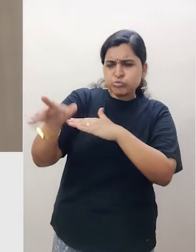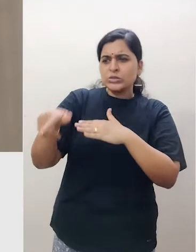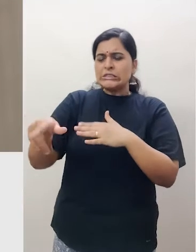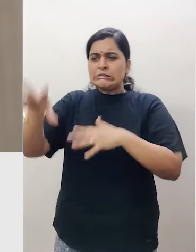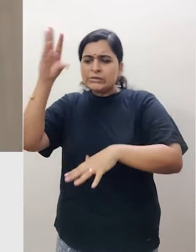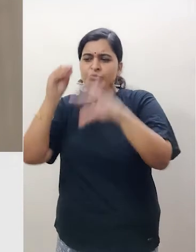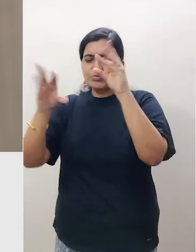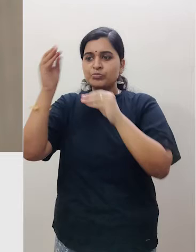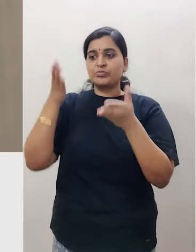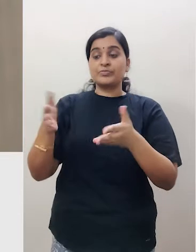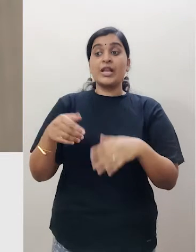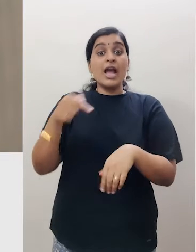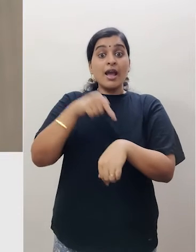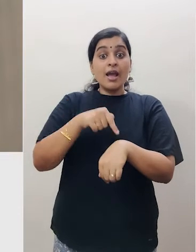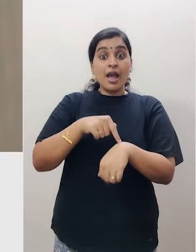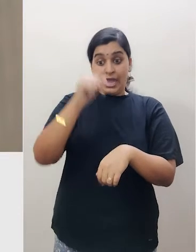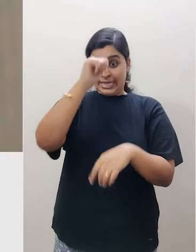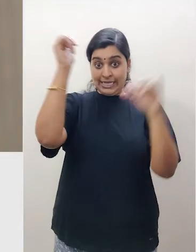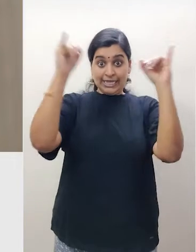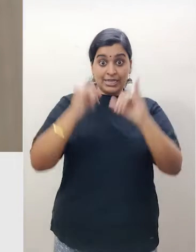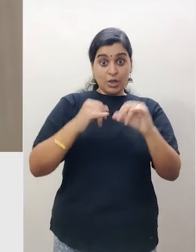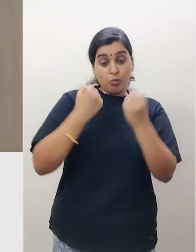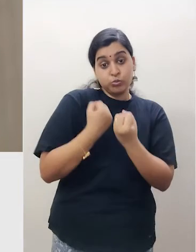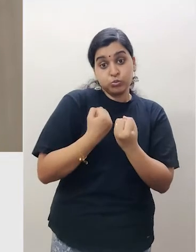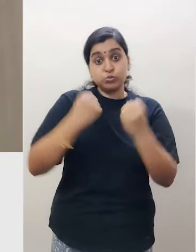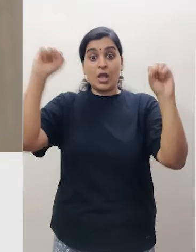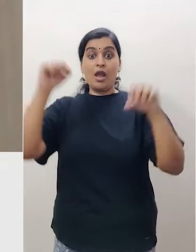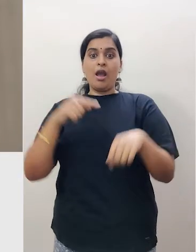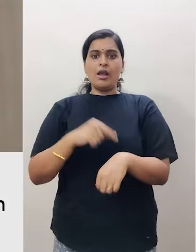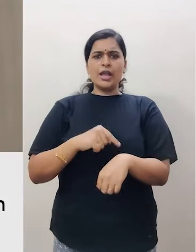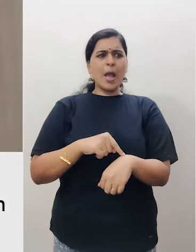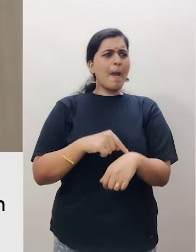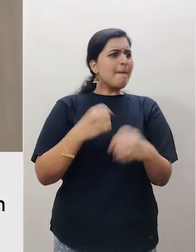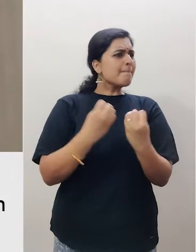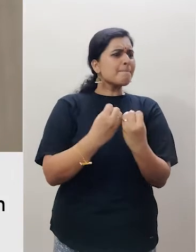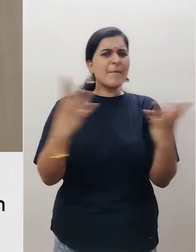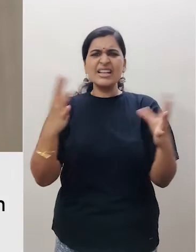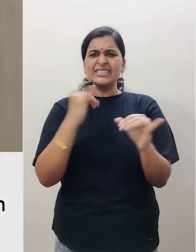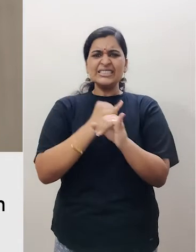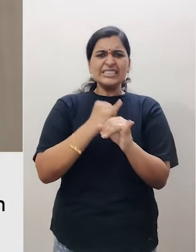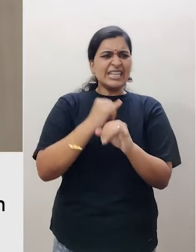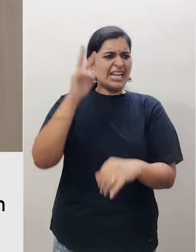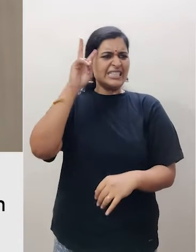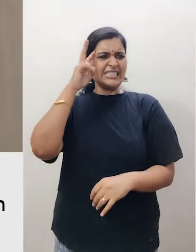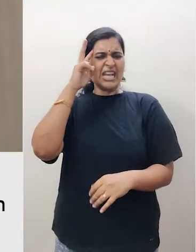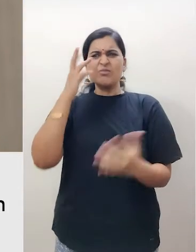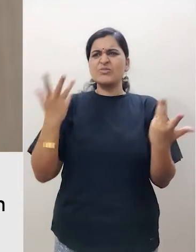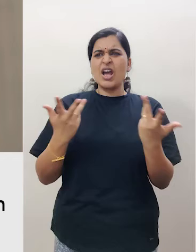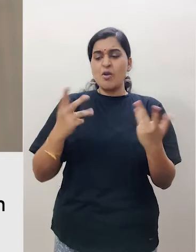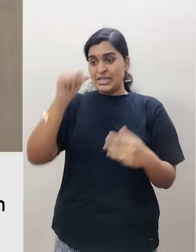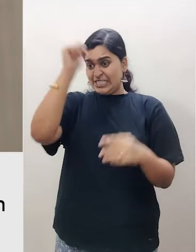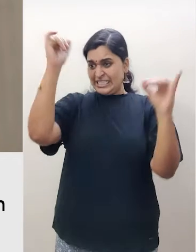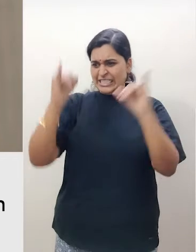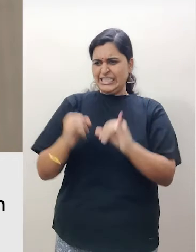had recently gained independence from the British, and many institutions were grappling with questions of how to draw on the best